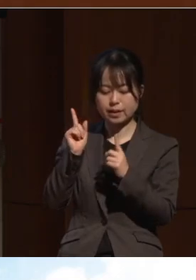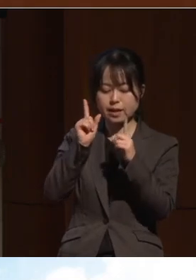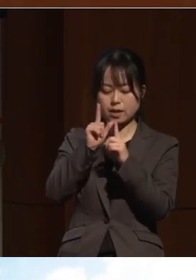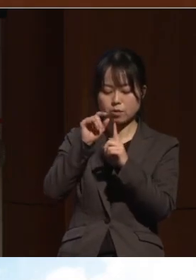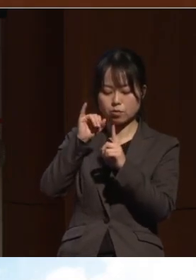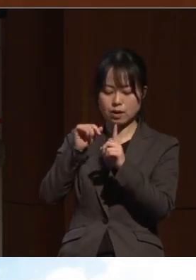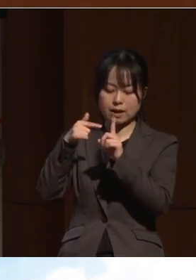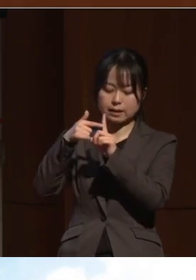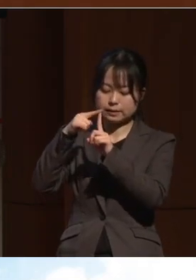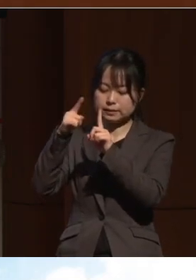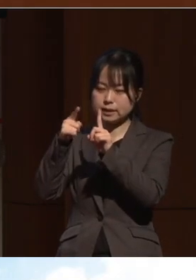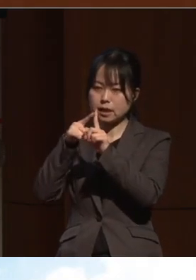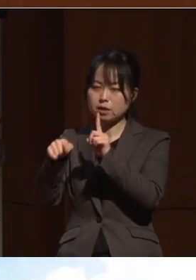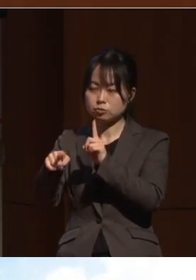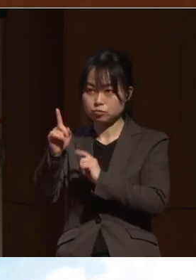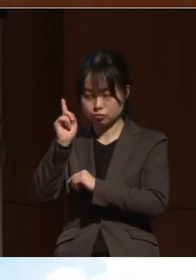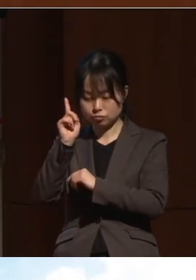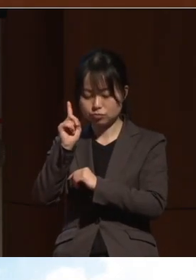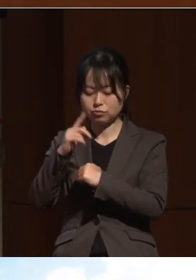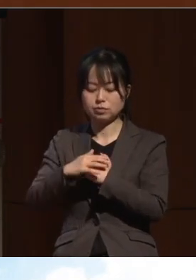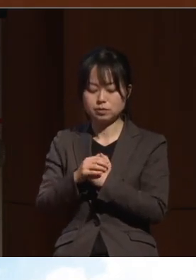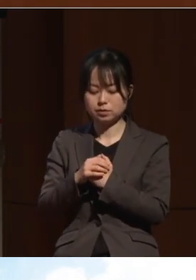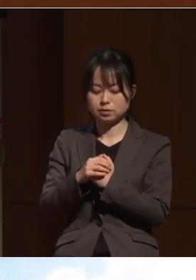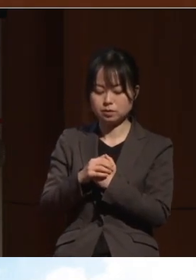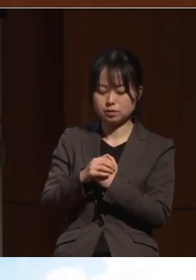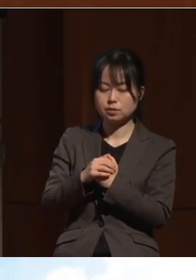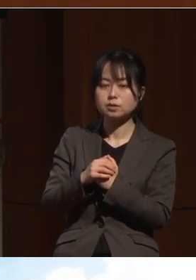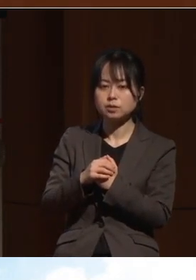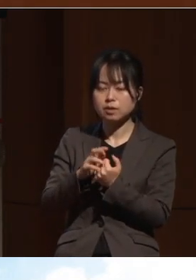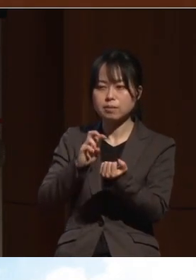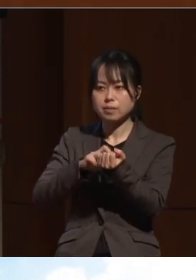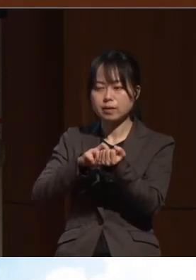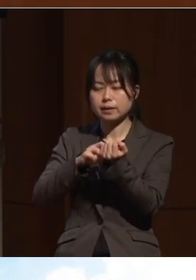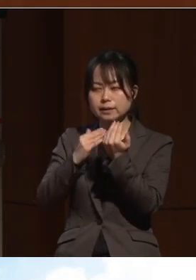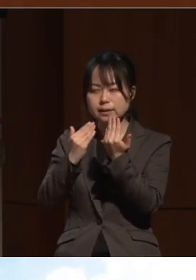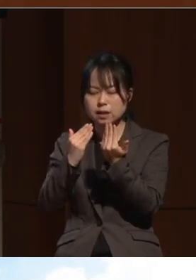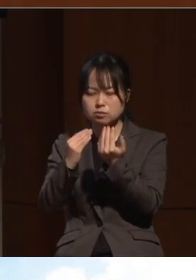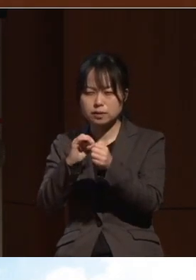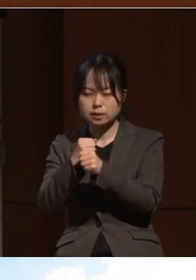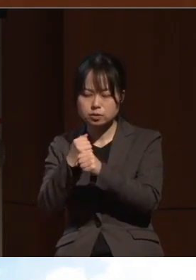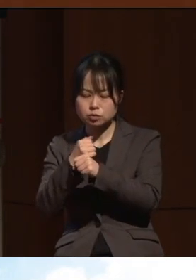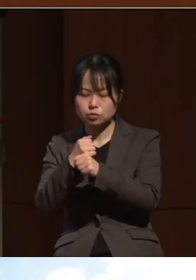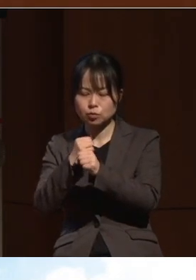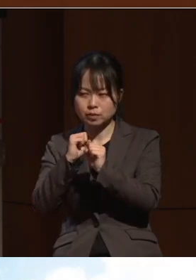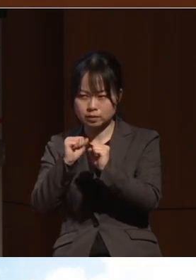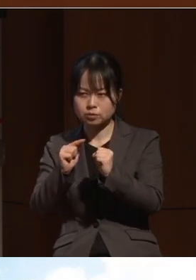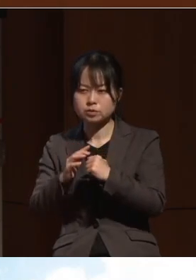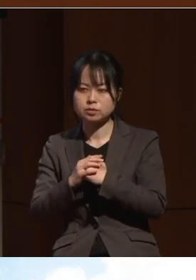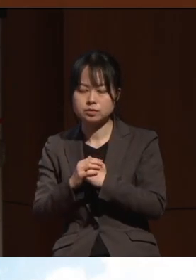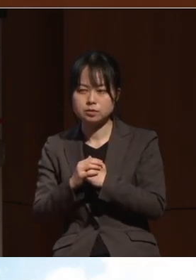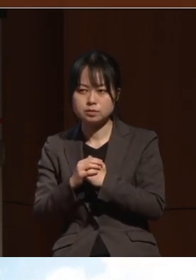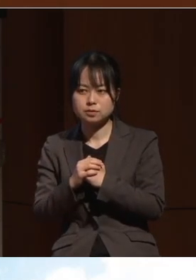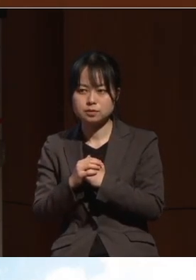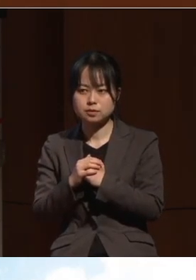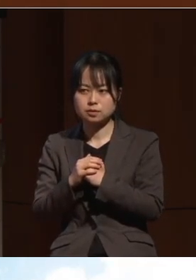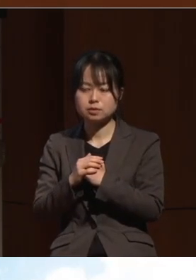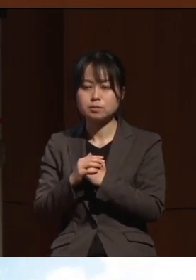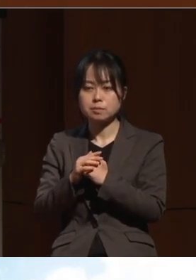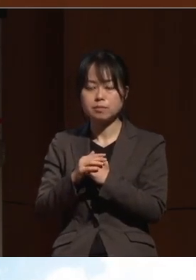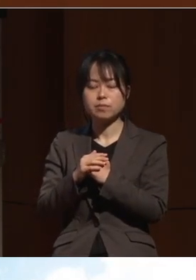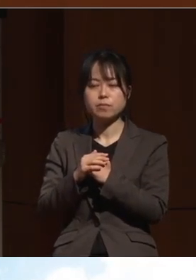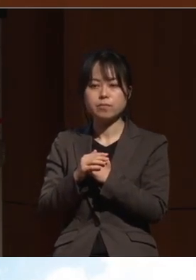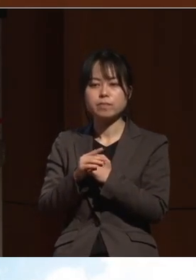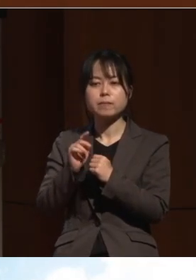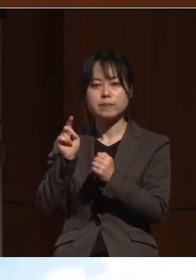research agency and is the research operational arm of the Department of Health and Social Care. Its mission is to improve the health and